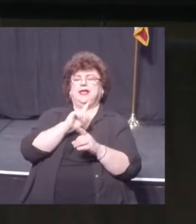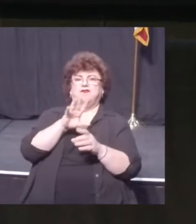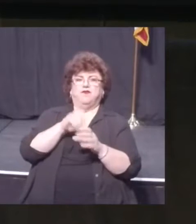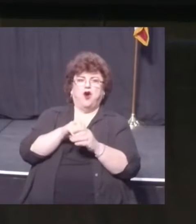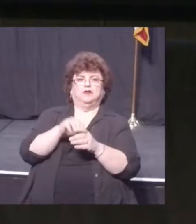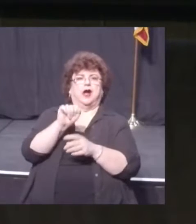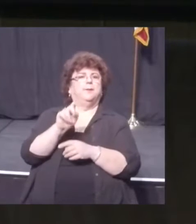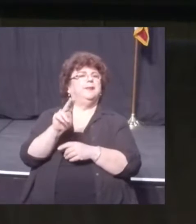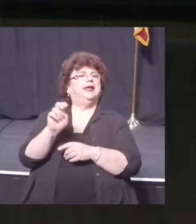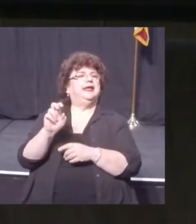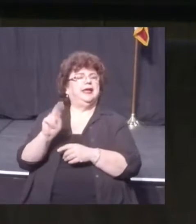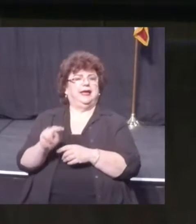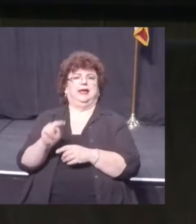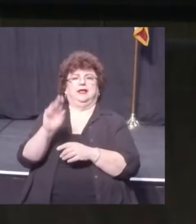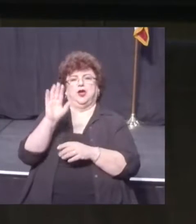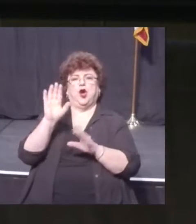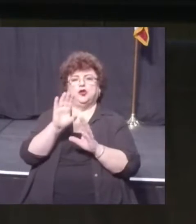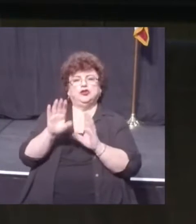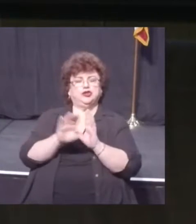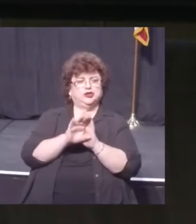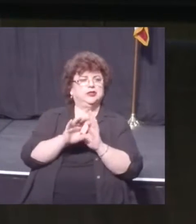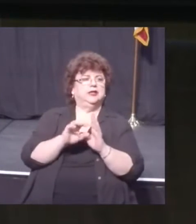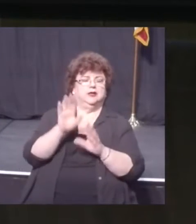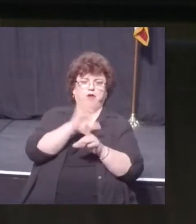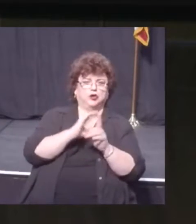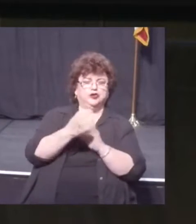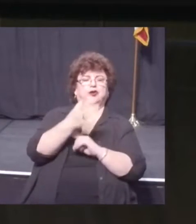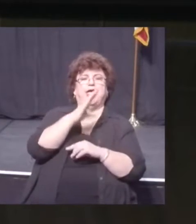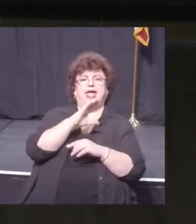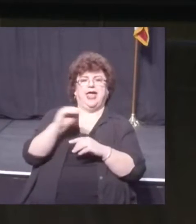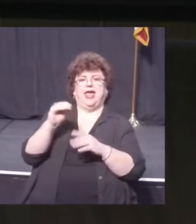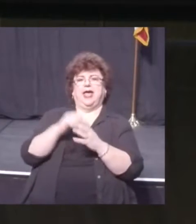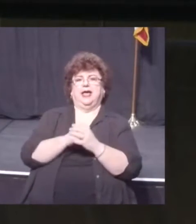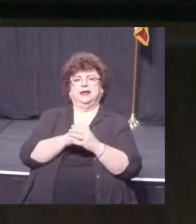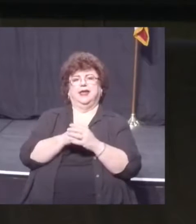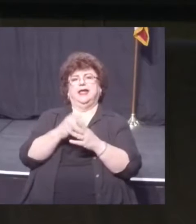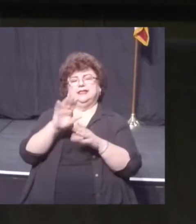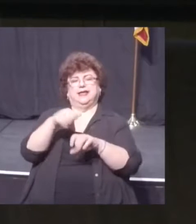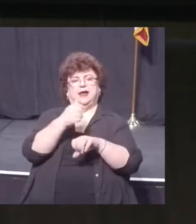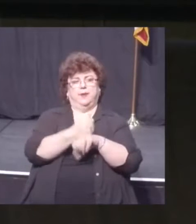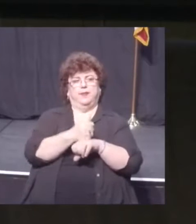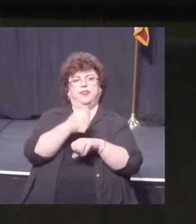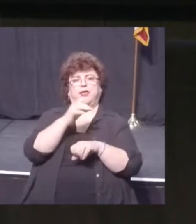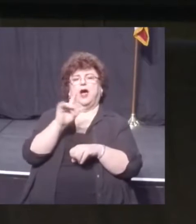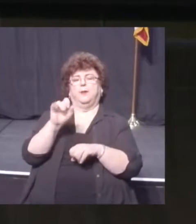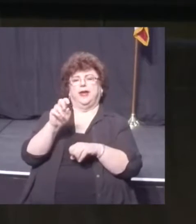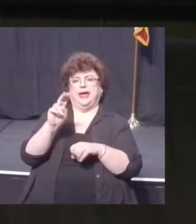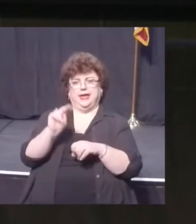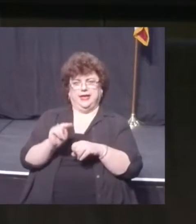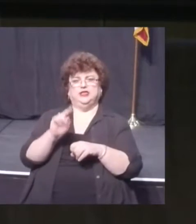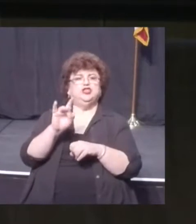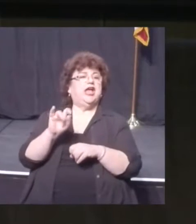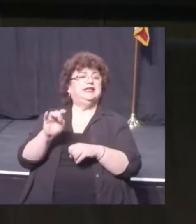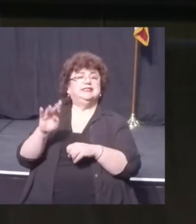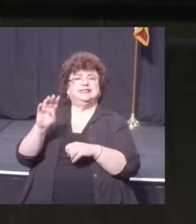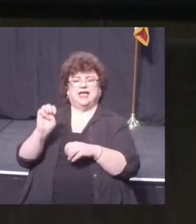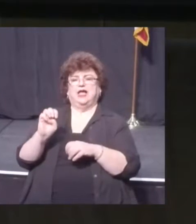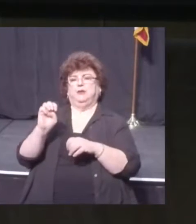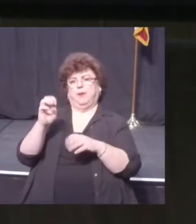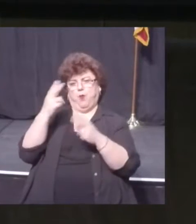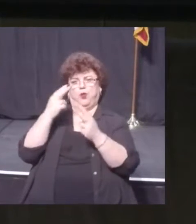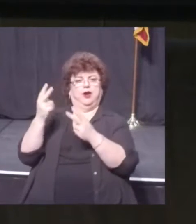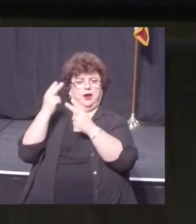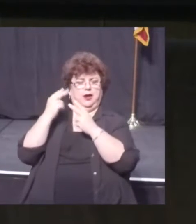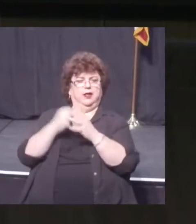in Armenian culture, helping establish the Armenian Genocide Memorial in Southern California, among other